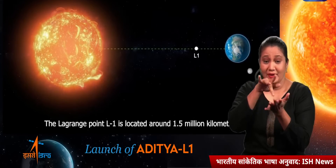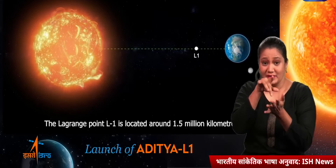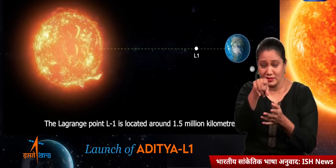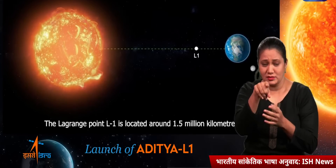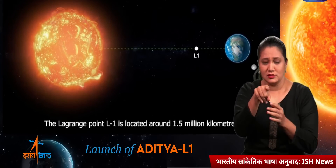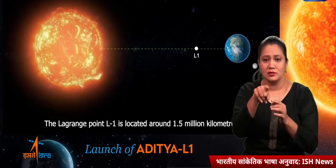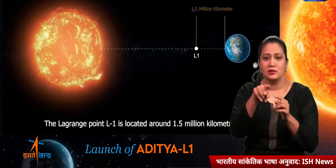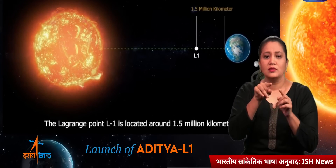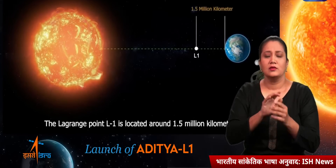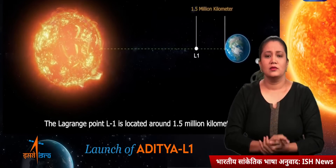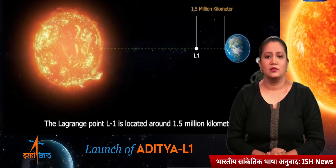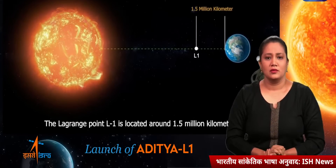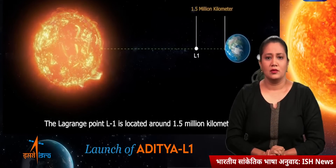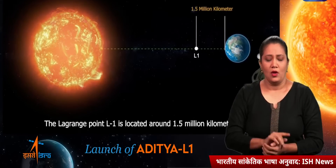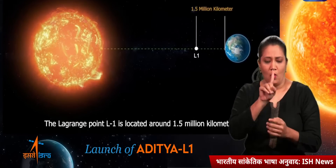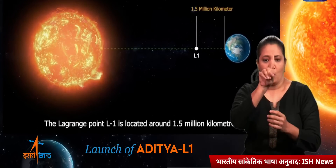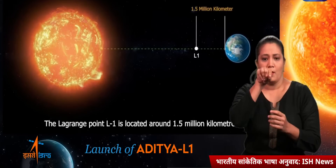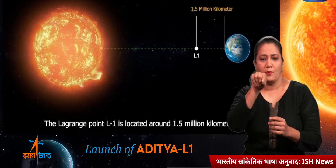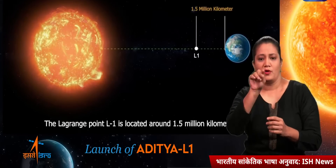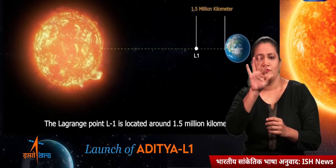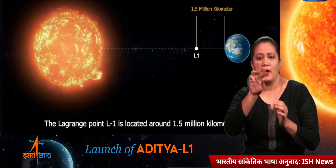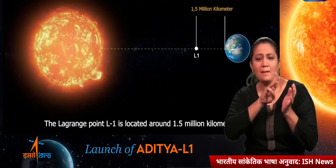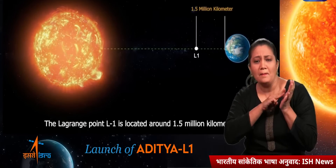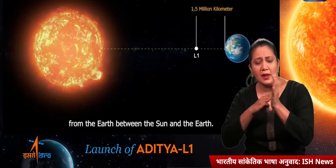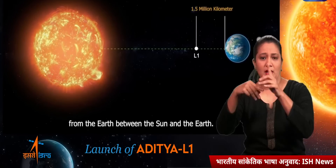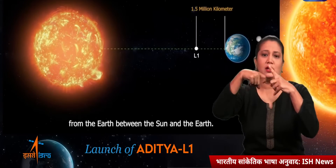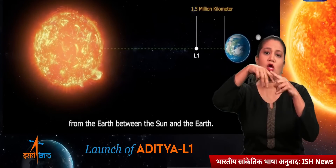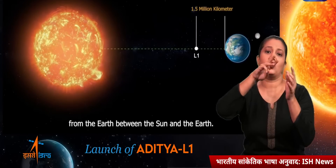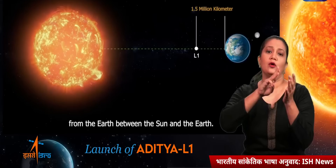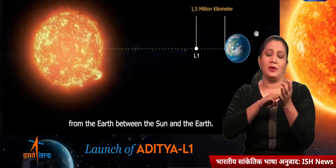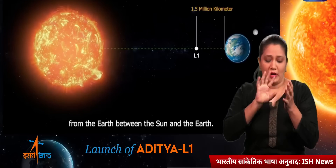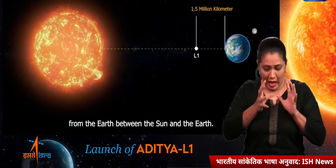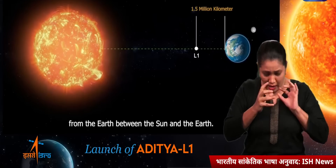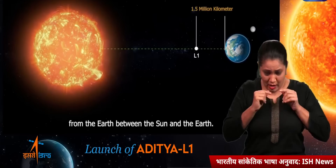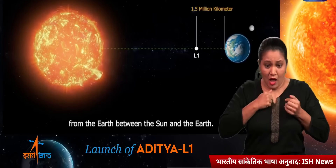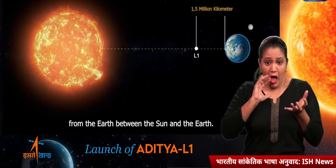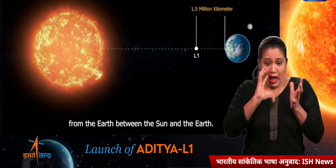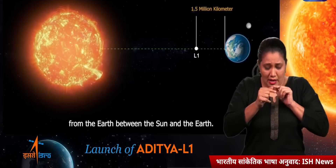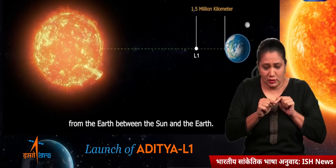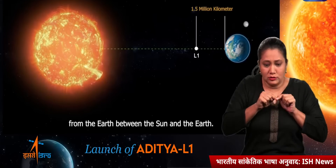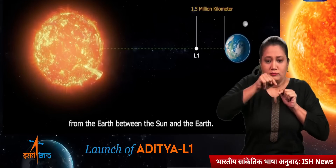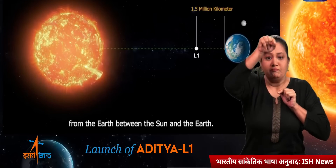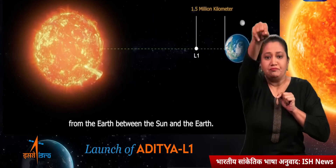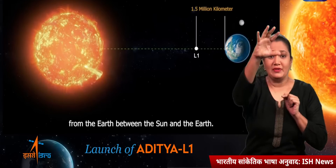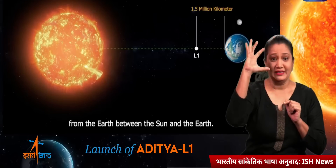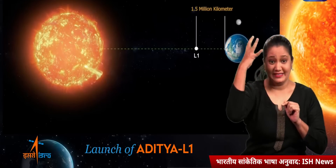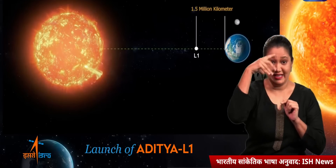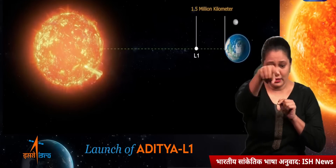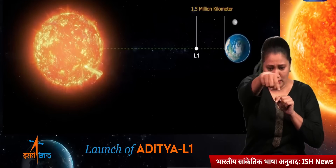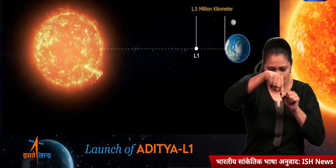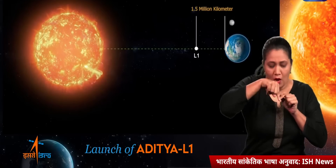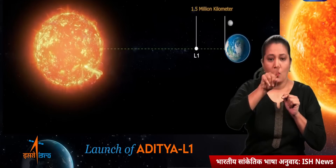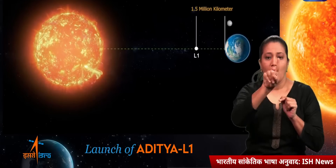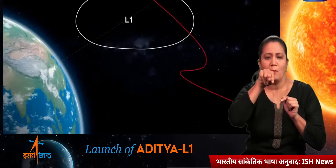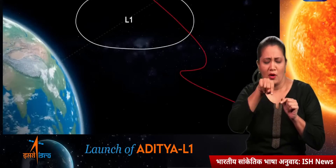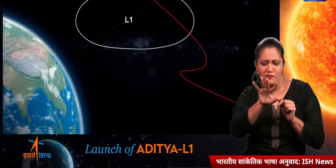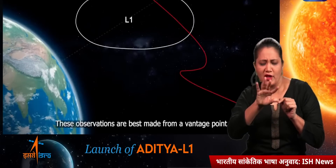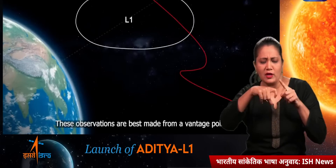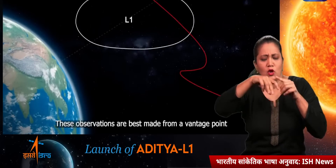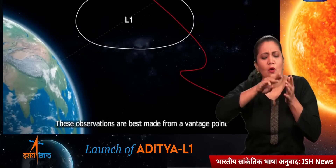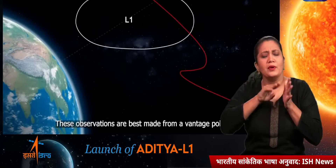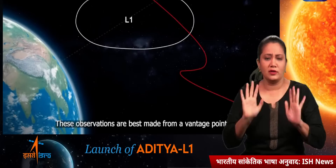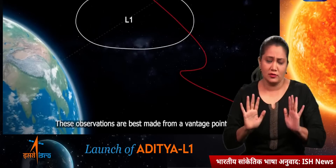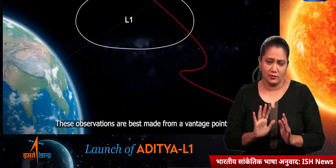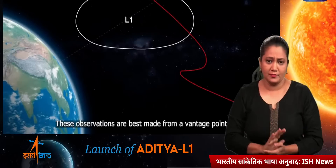located around 1.5 million kilometers from the Earth between the Sun and Earth.